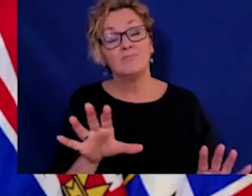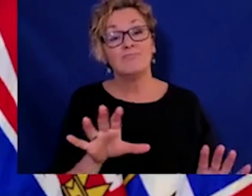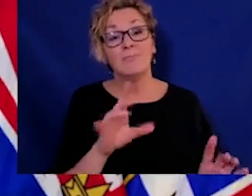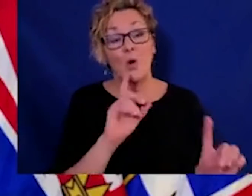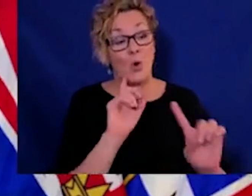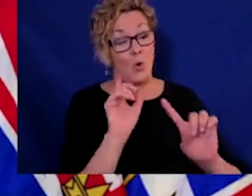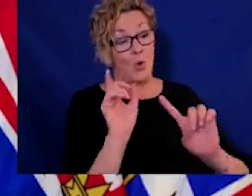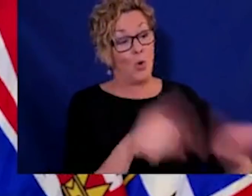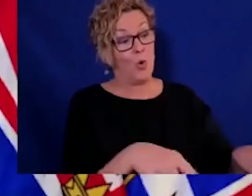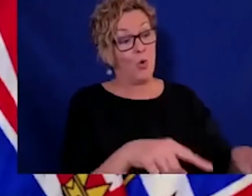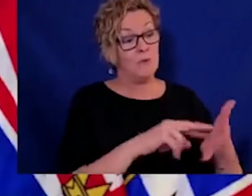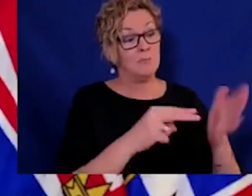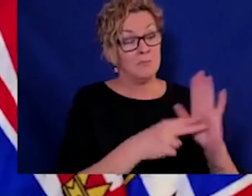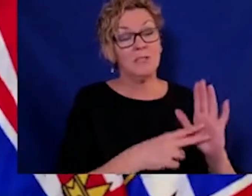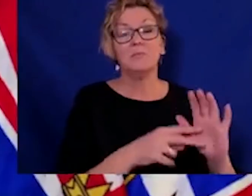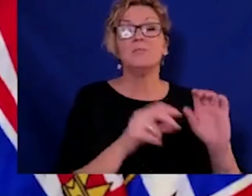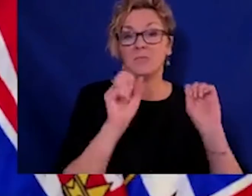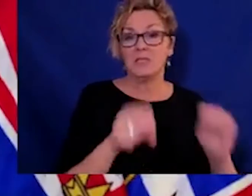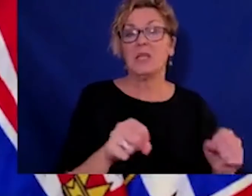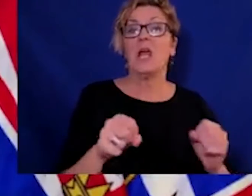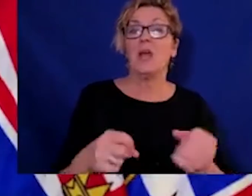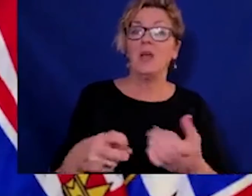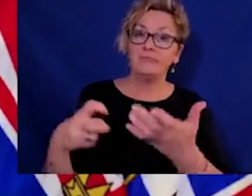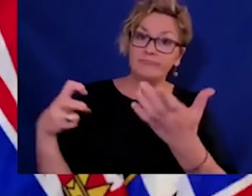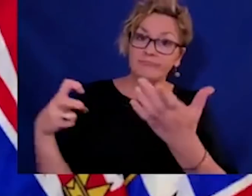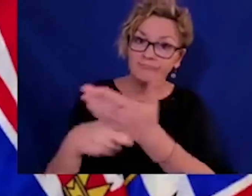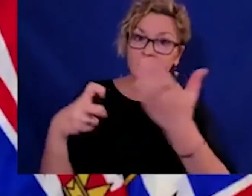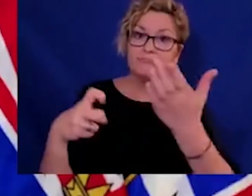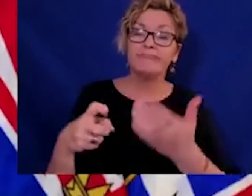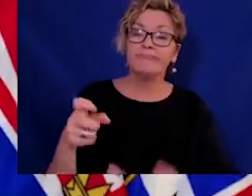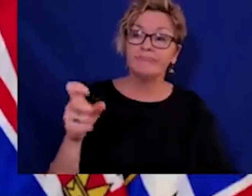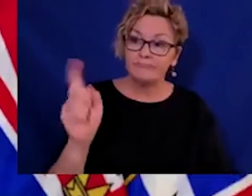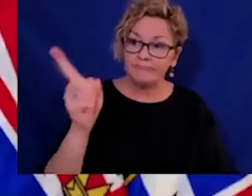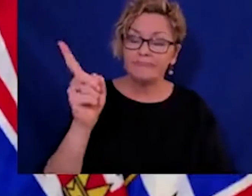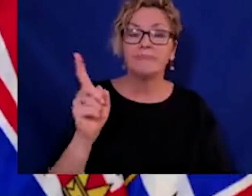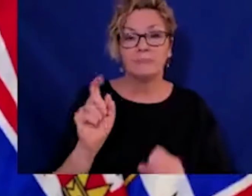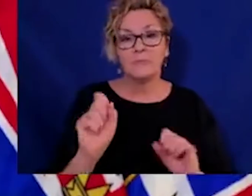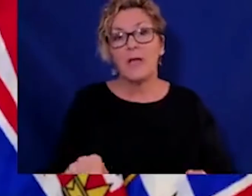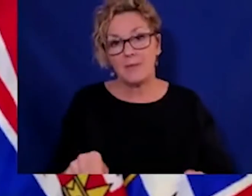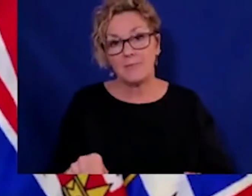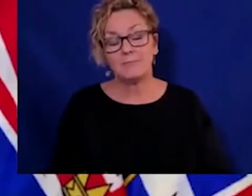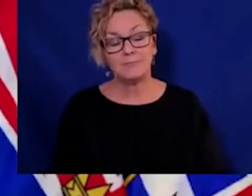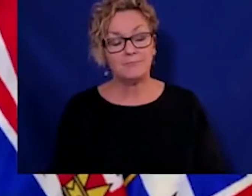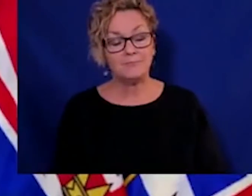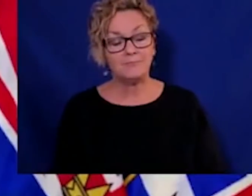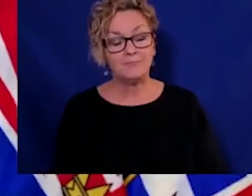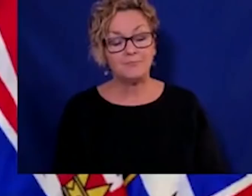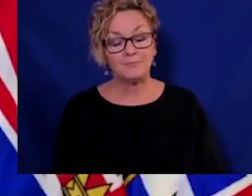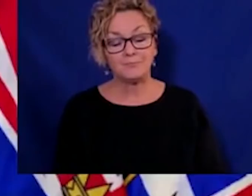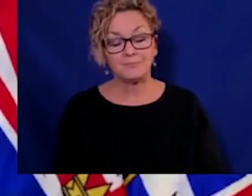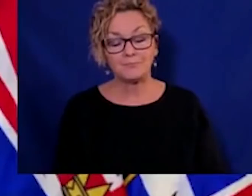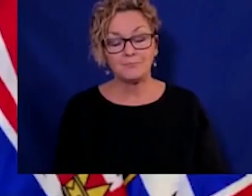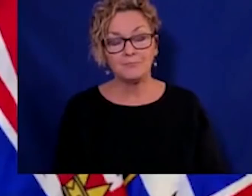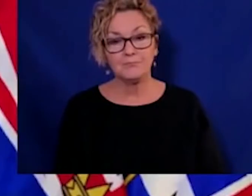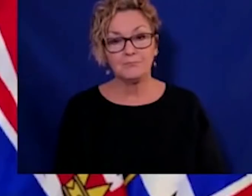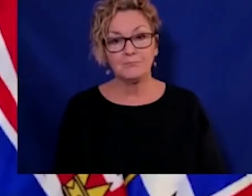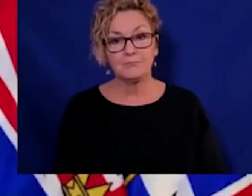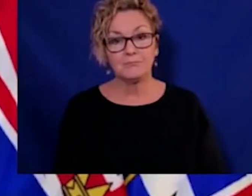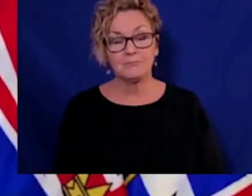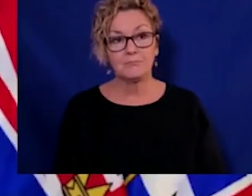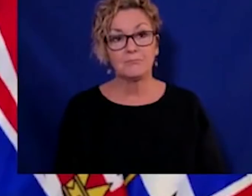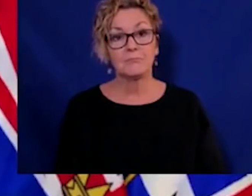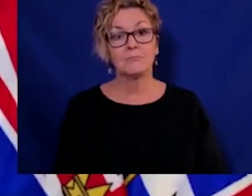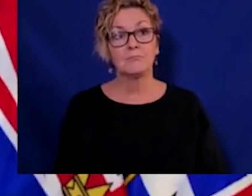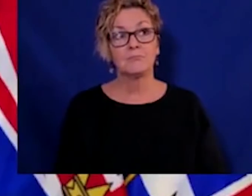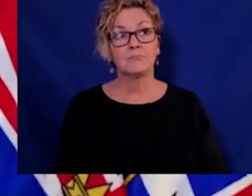For a minute about rapid testing, as that's come up a number of times in questions that I've received. So people are aware,